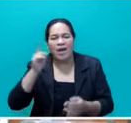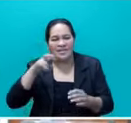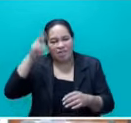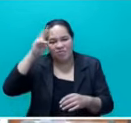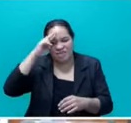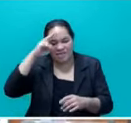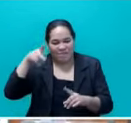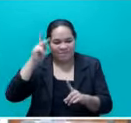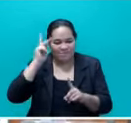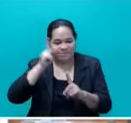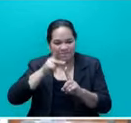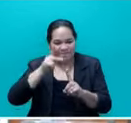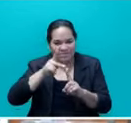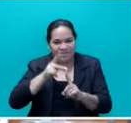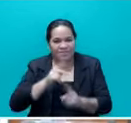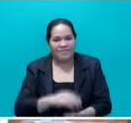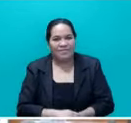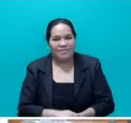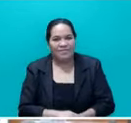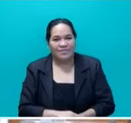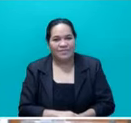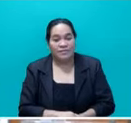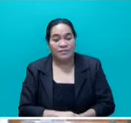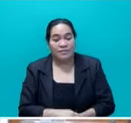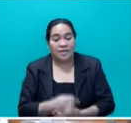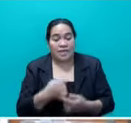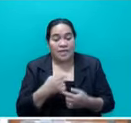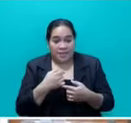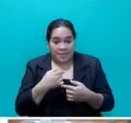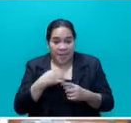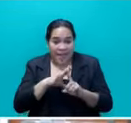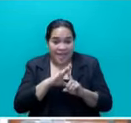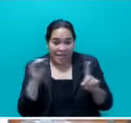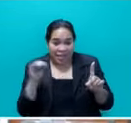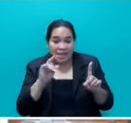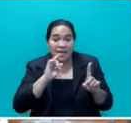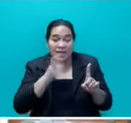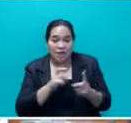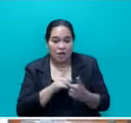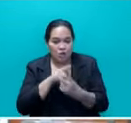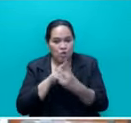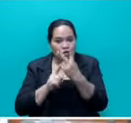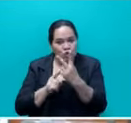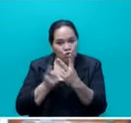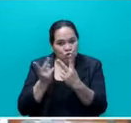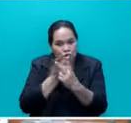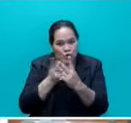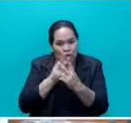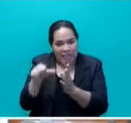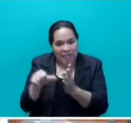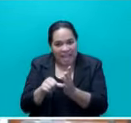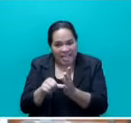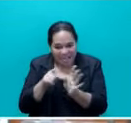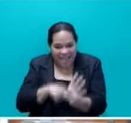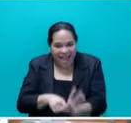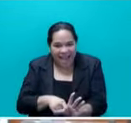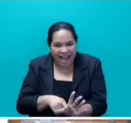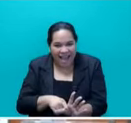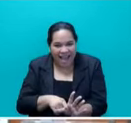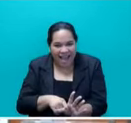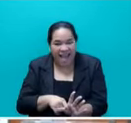this. And like I said, so for example, if a person, assuming two consenting teenagers